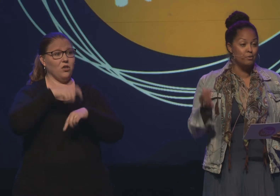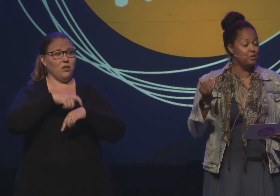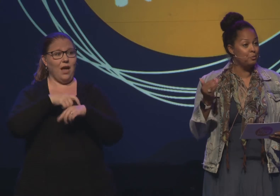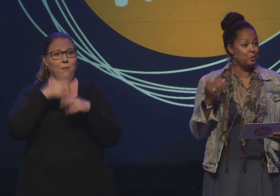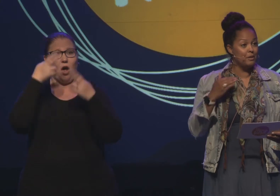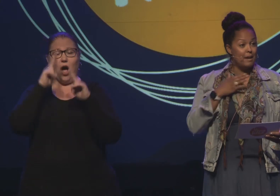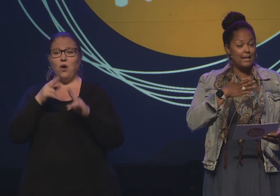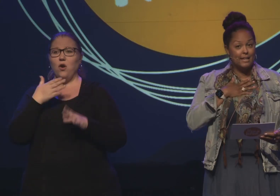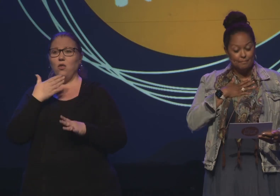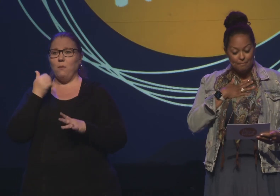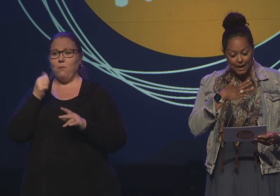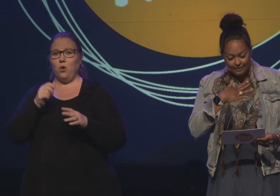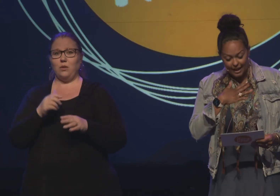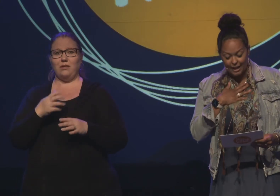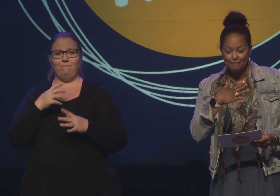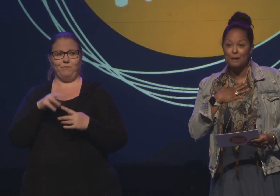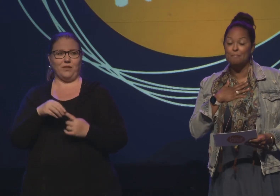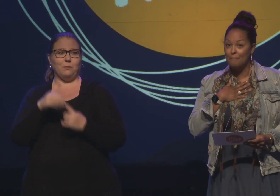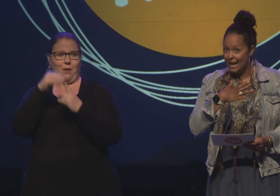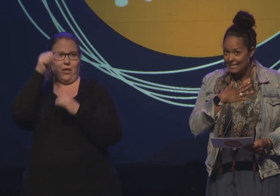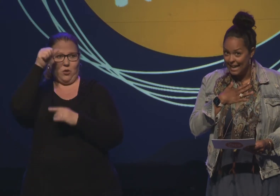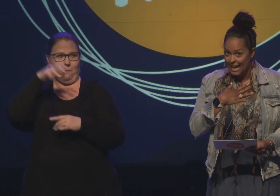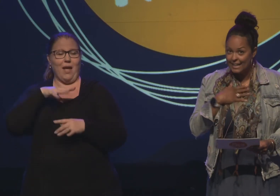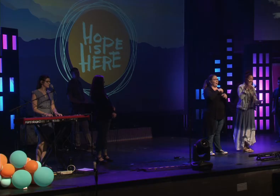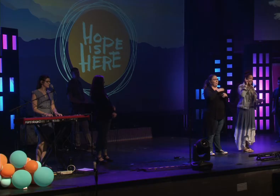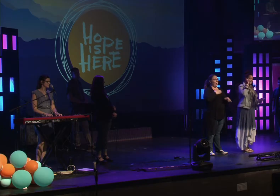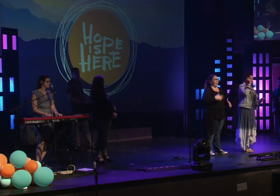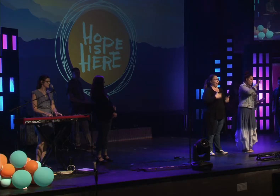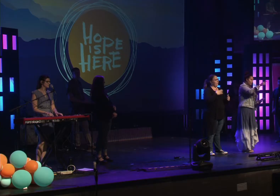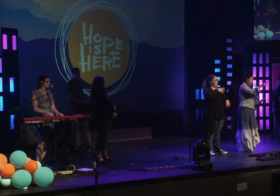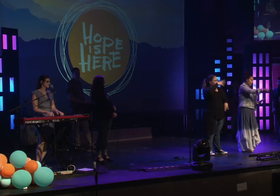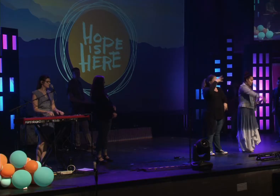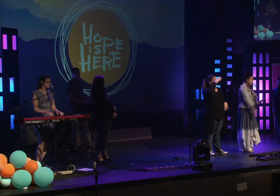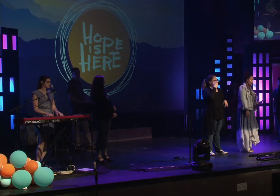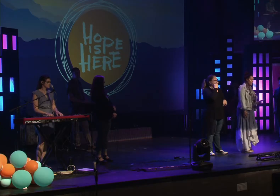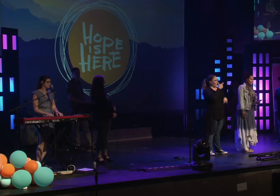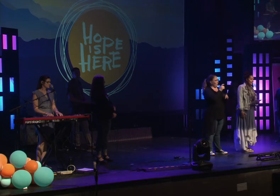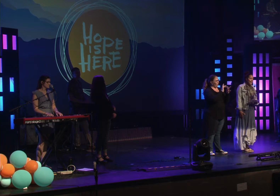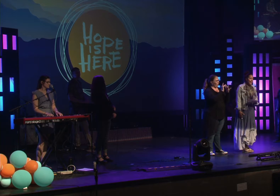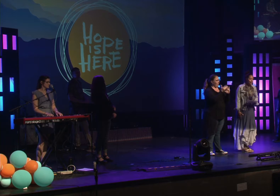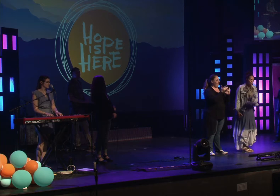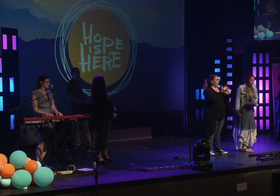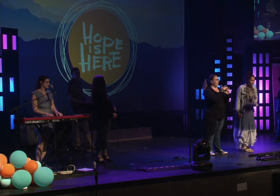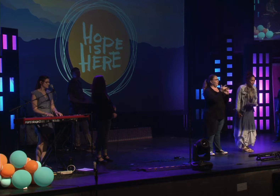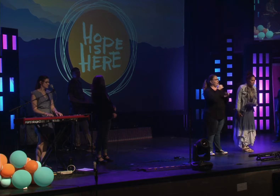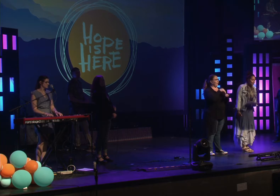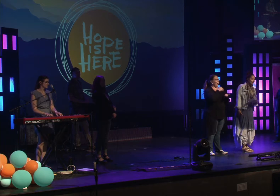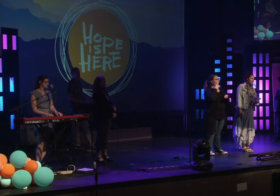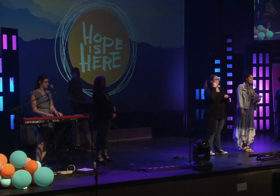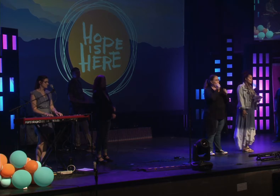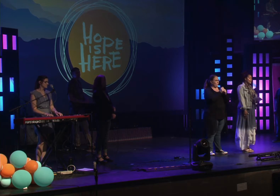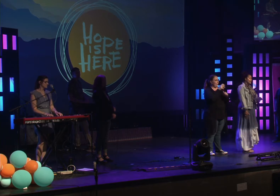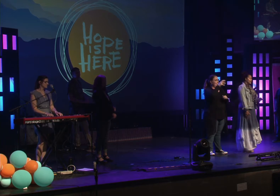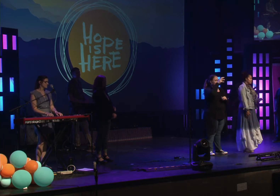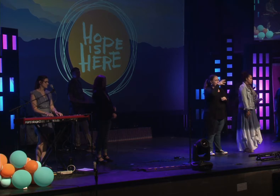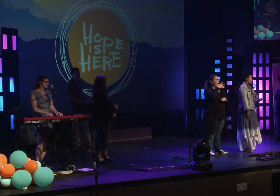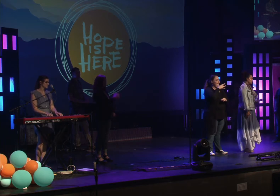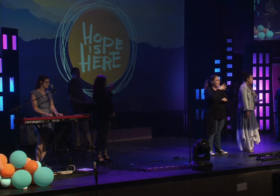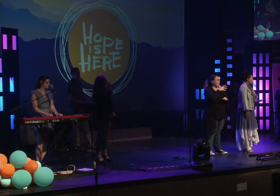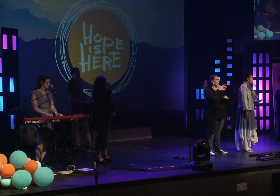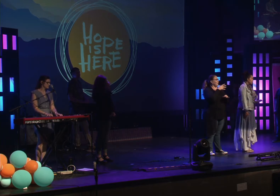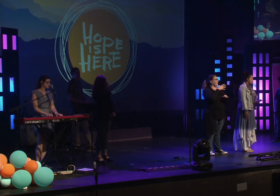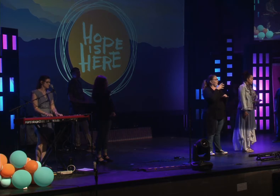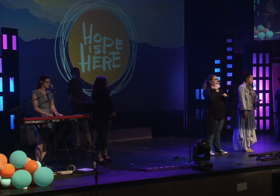honor the most important man in my life, my dad. He is watching online at home with my mom as